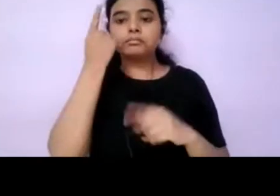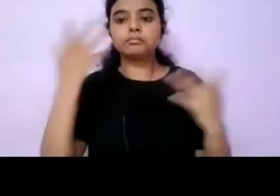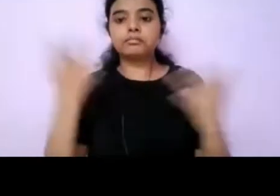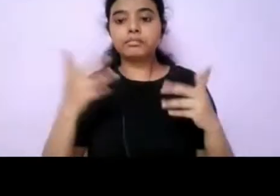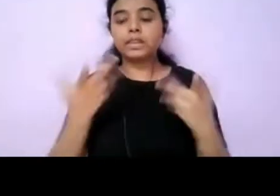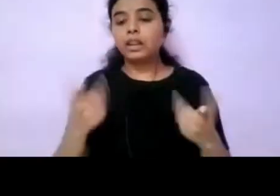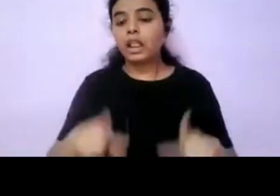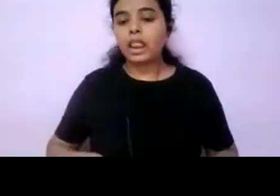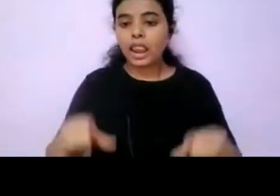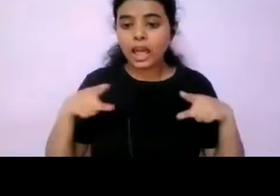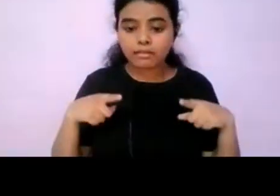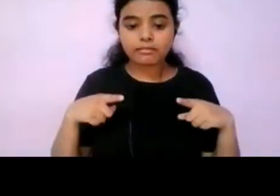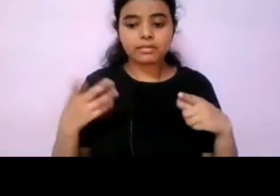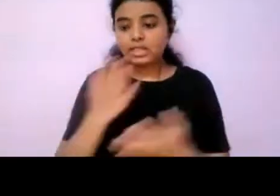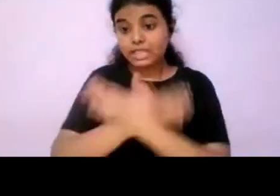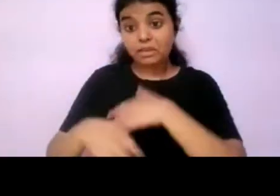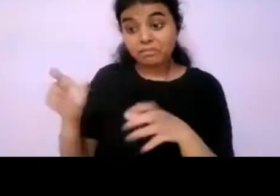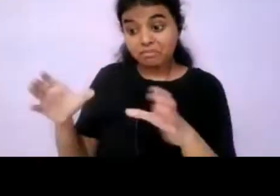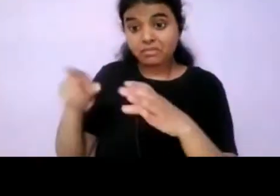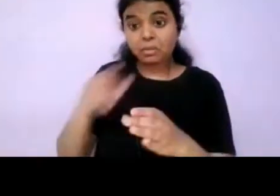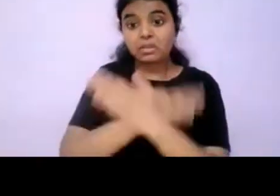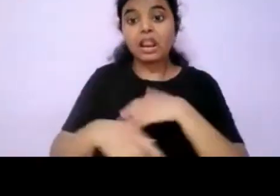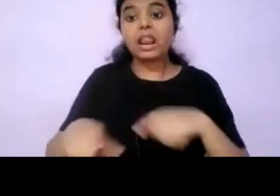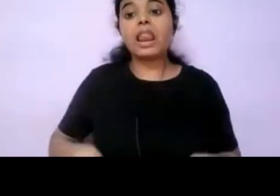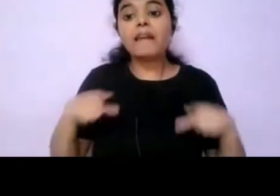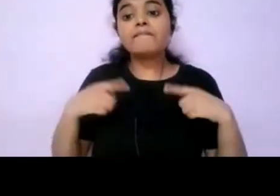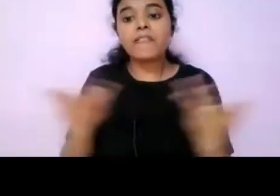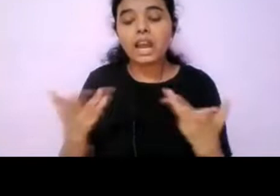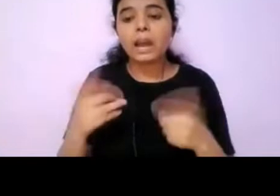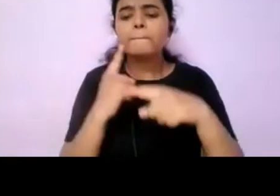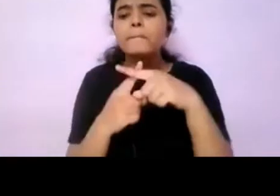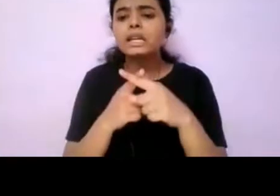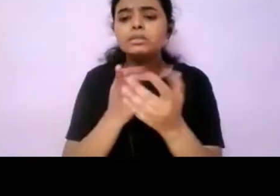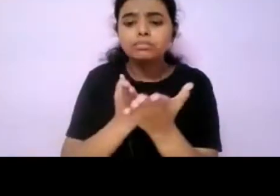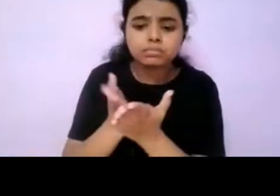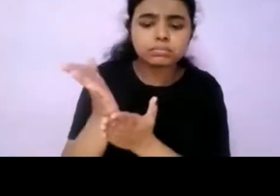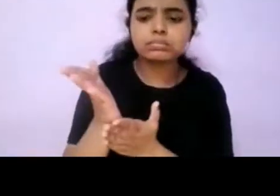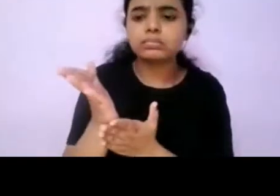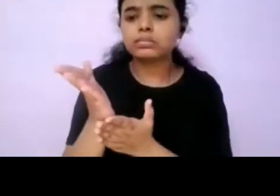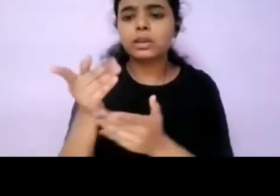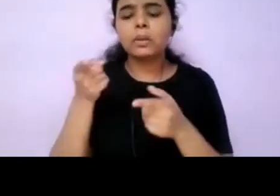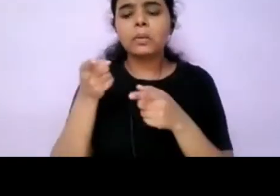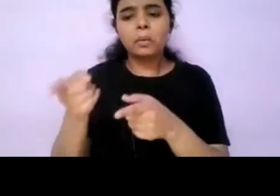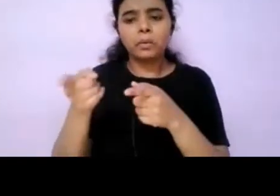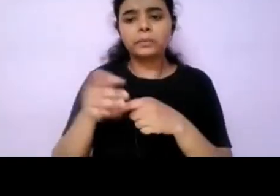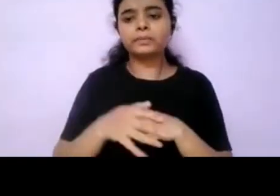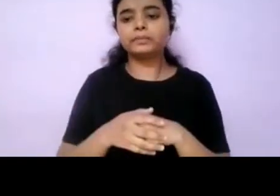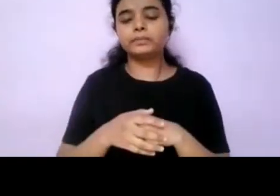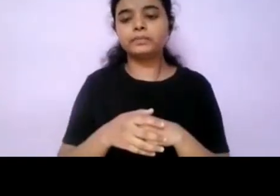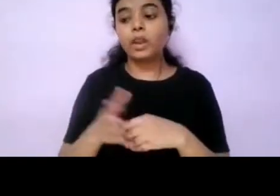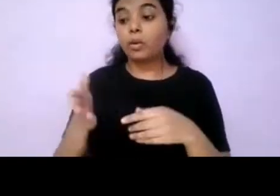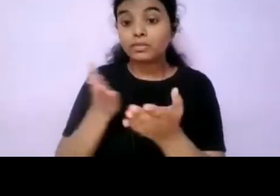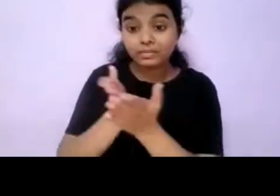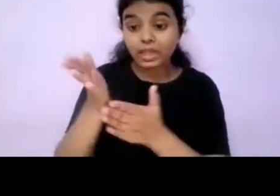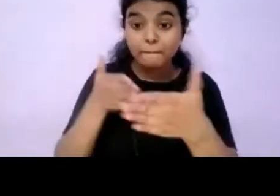is like for disabled people, and at the same time, a pathway for the provision of better services and the removal of barriers